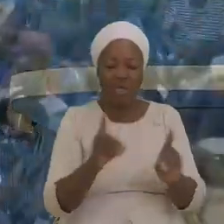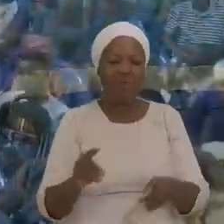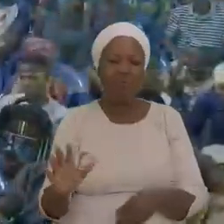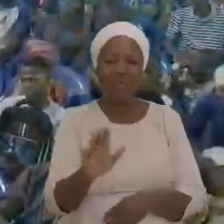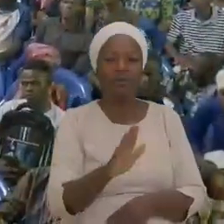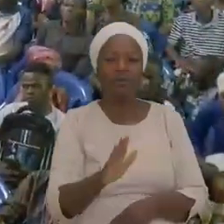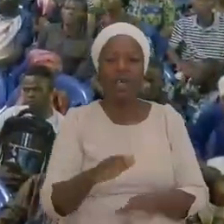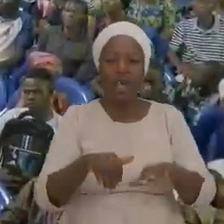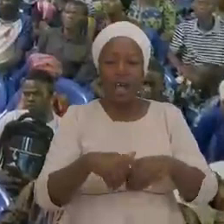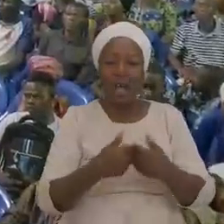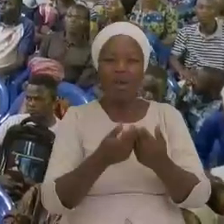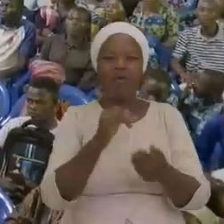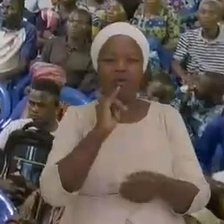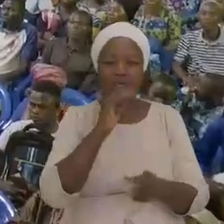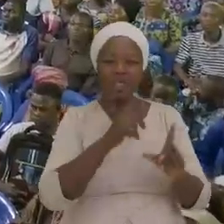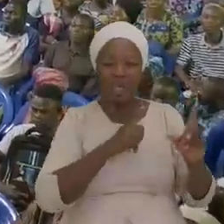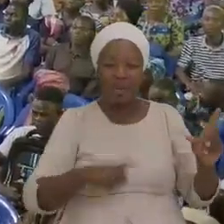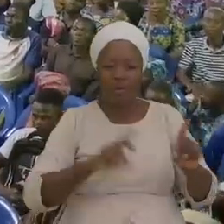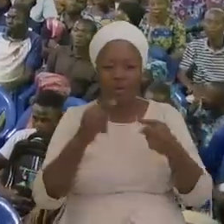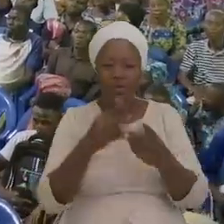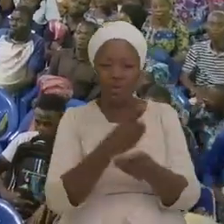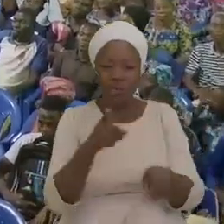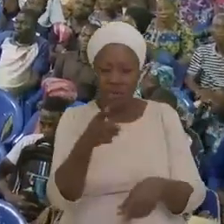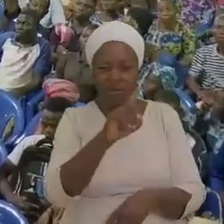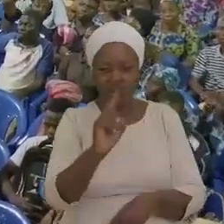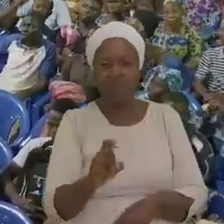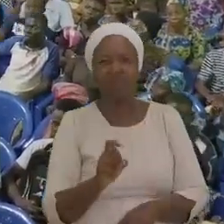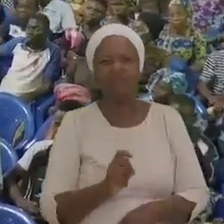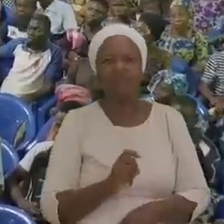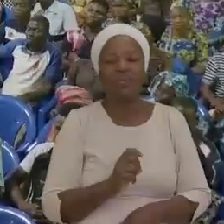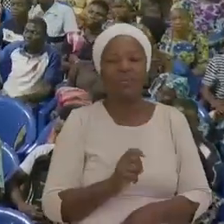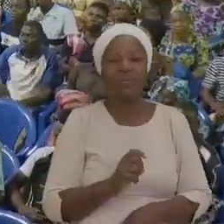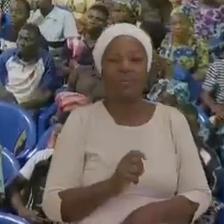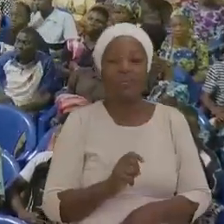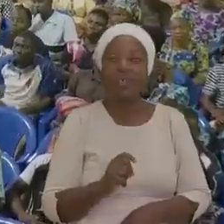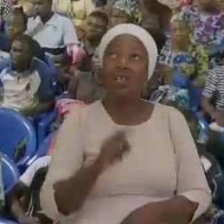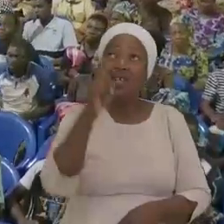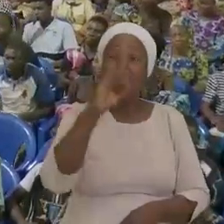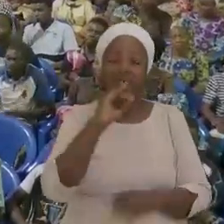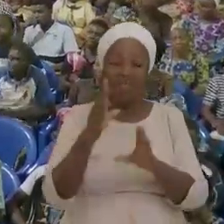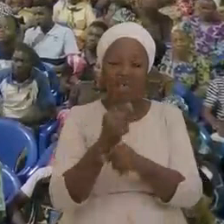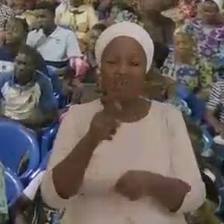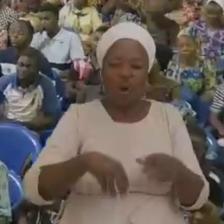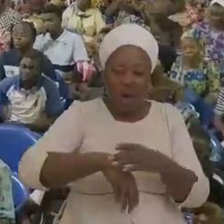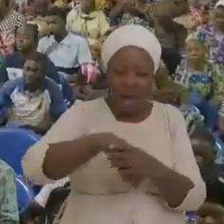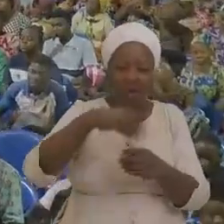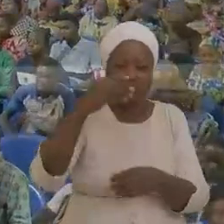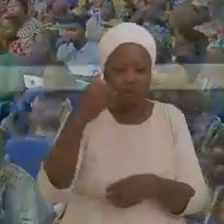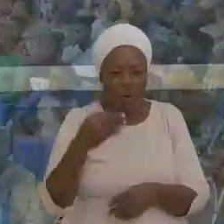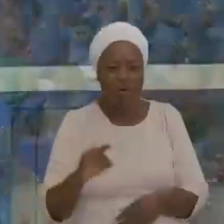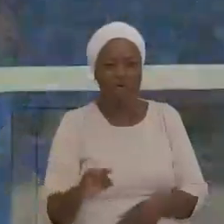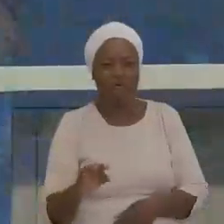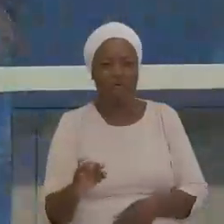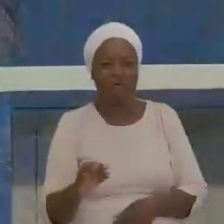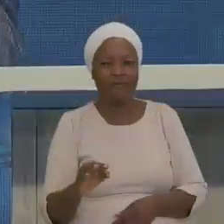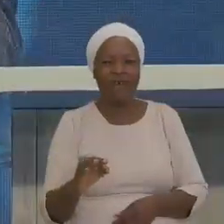How is the Lord going to deliver you? He's taking you out of the